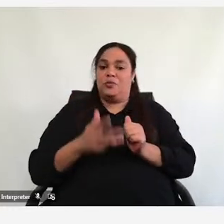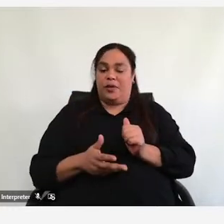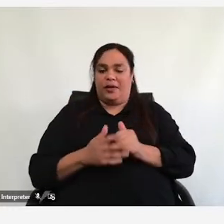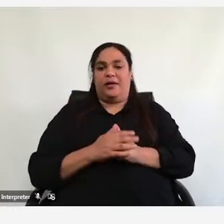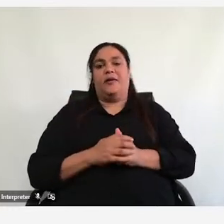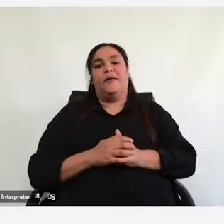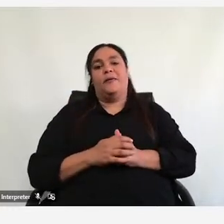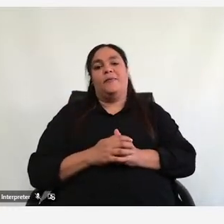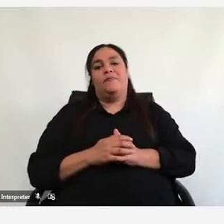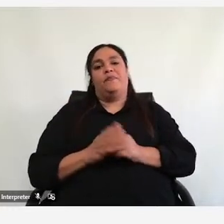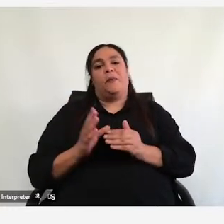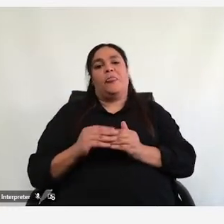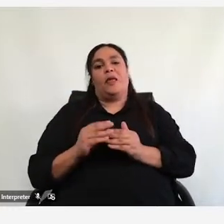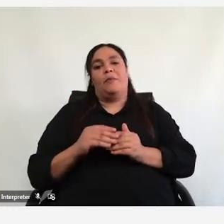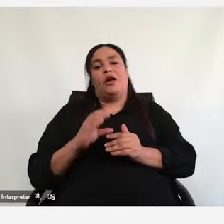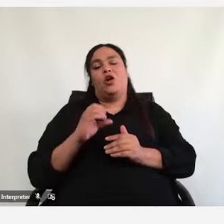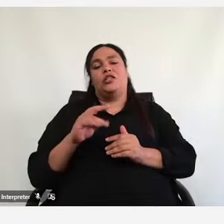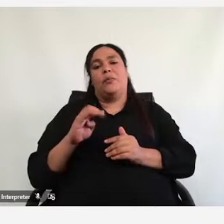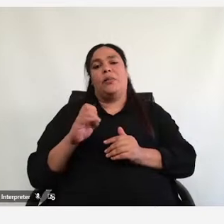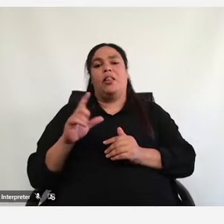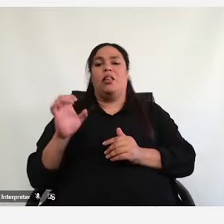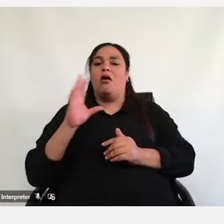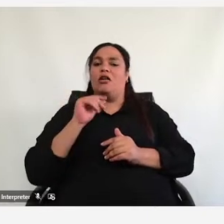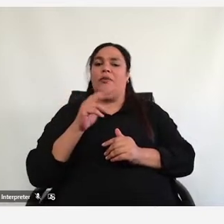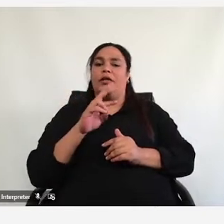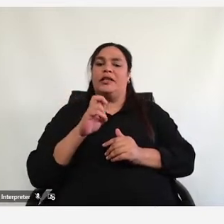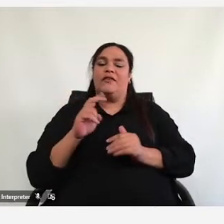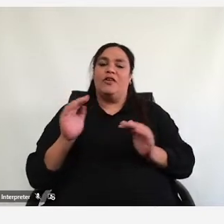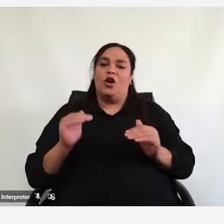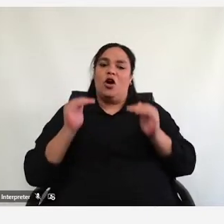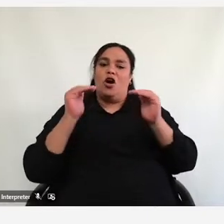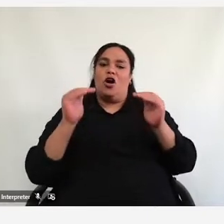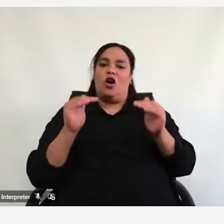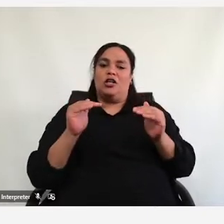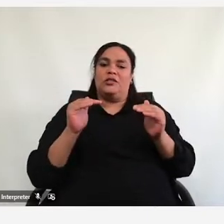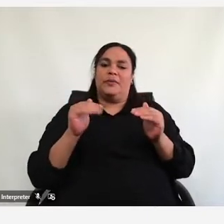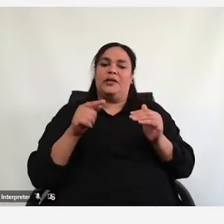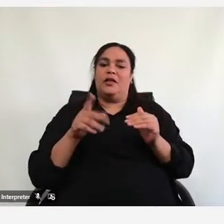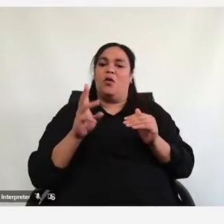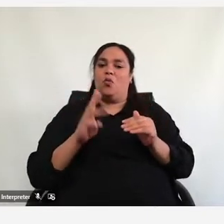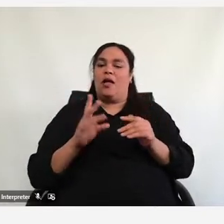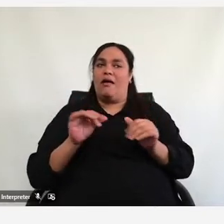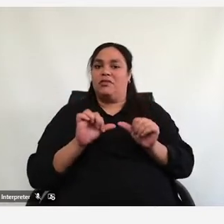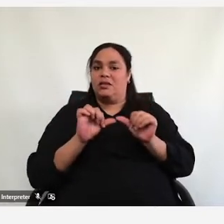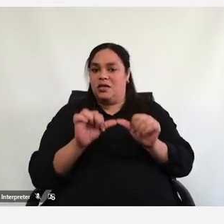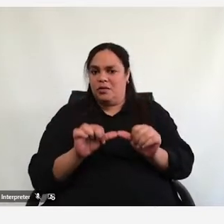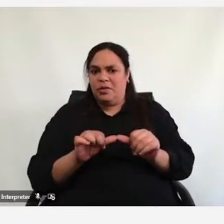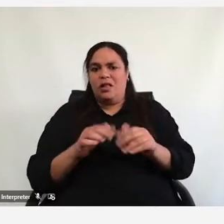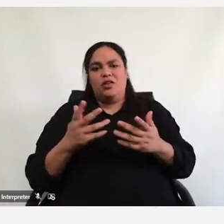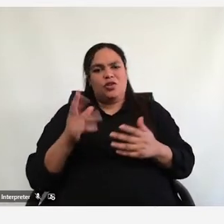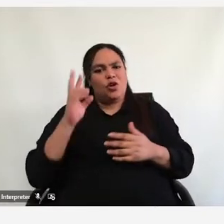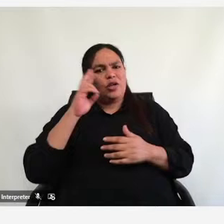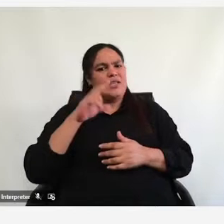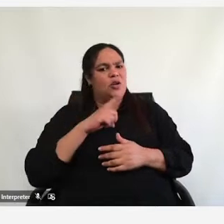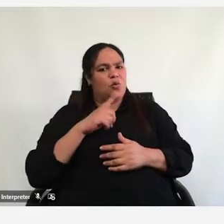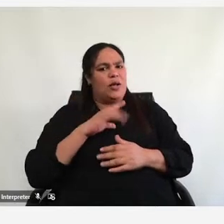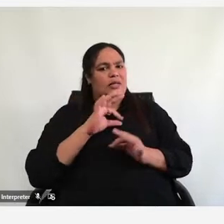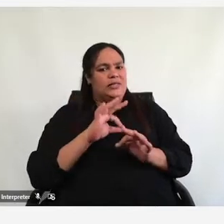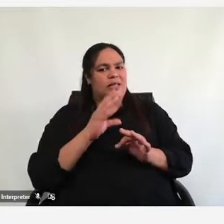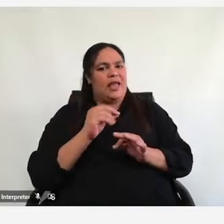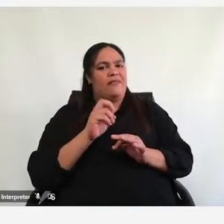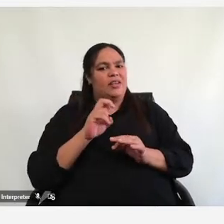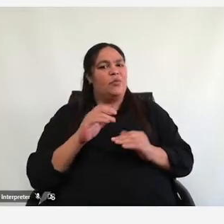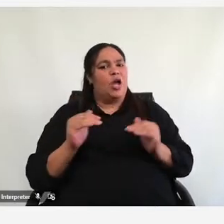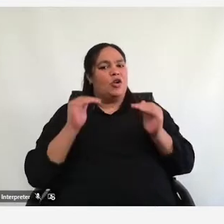of Member Constable asked whether the revenue enhancement, will they be sustainable? The reason we have the revenue